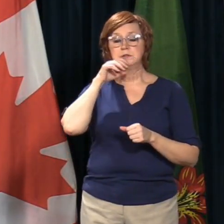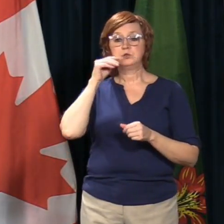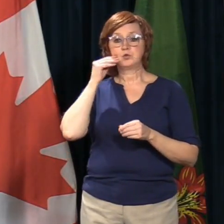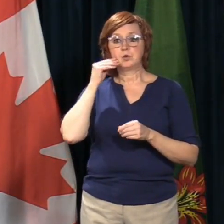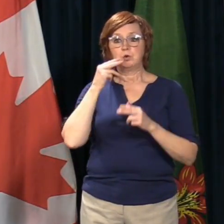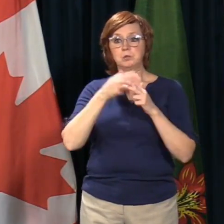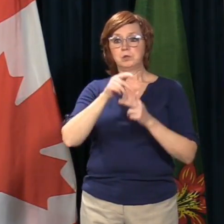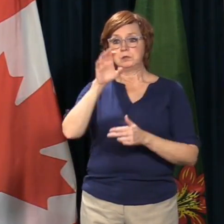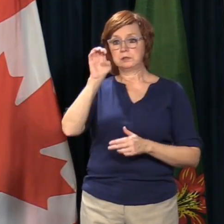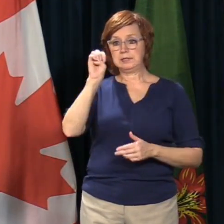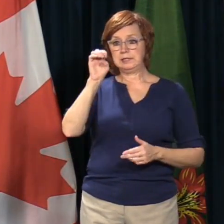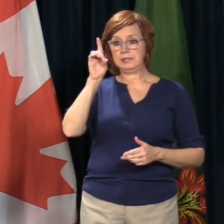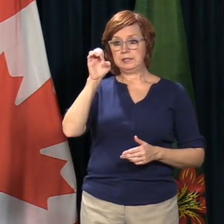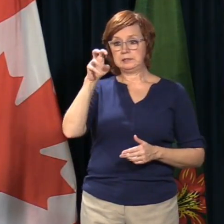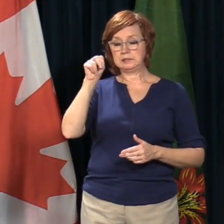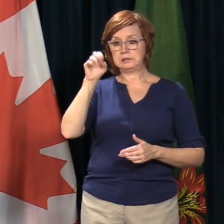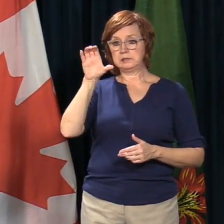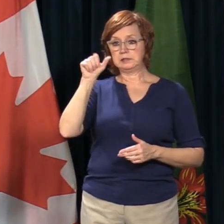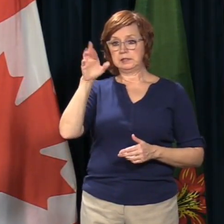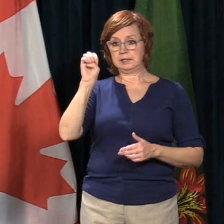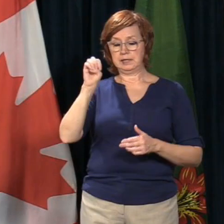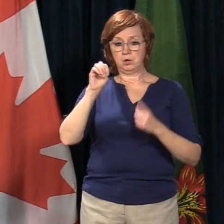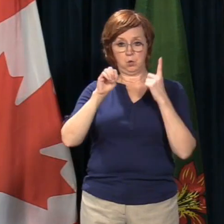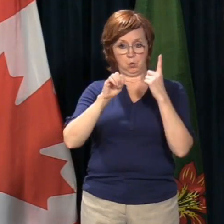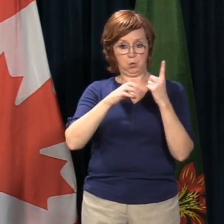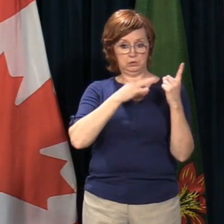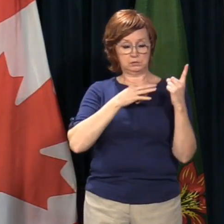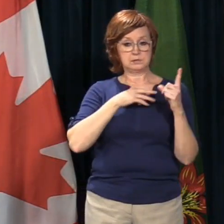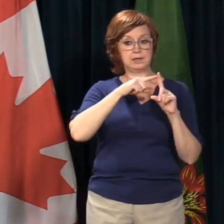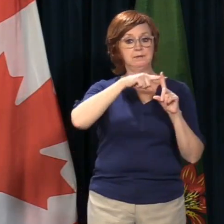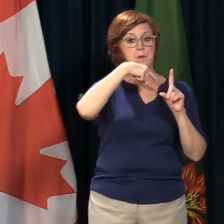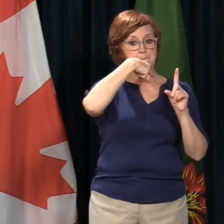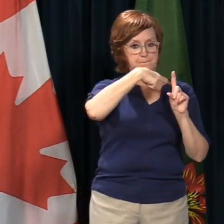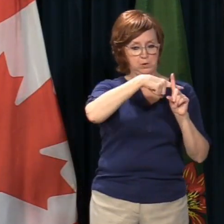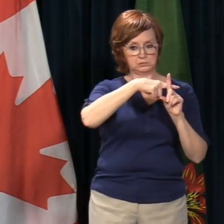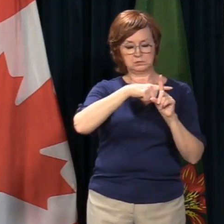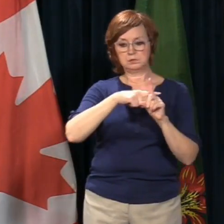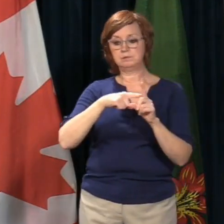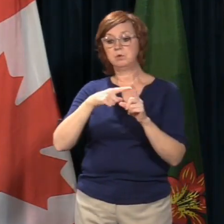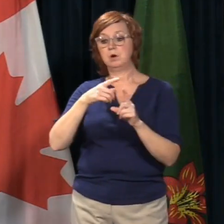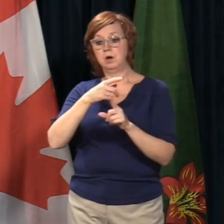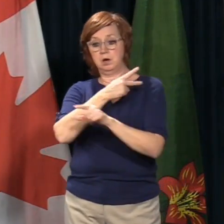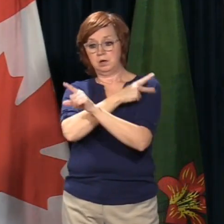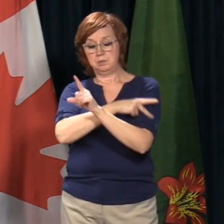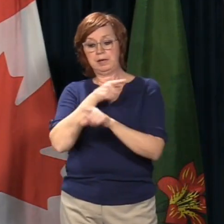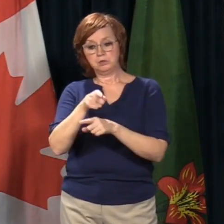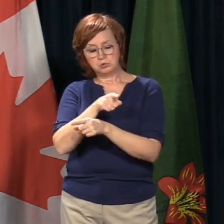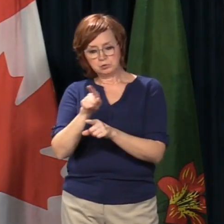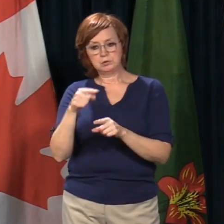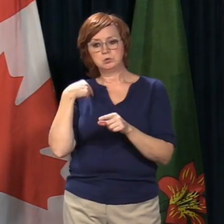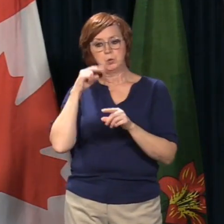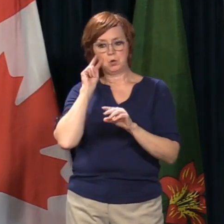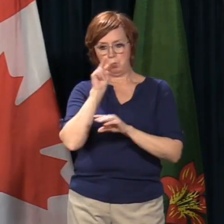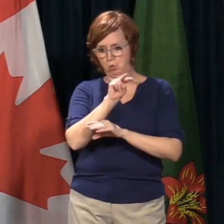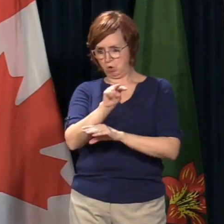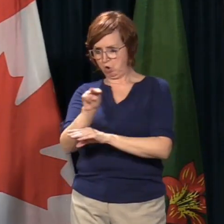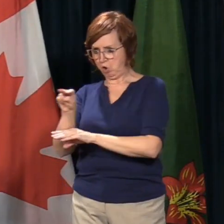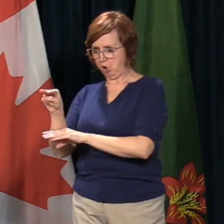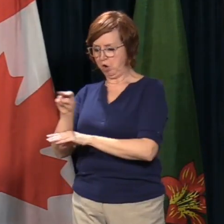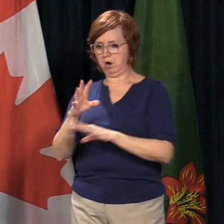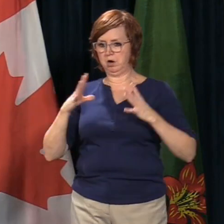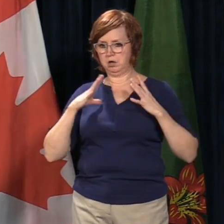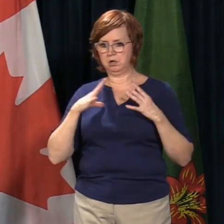member had been positive and some residents were on watch. Is that situation under control, and do we know exactly how many cases are there now?